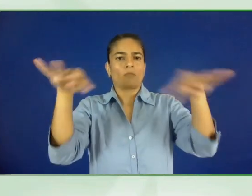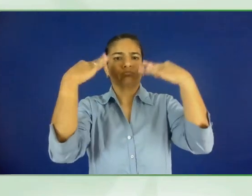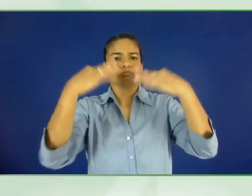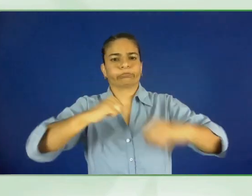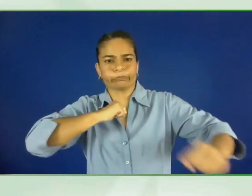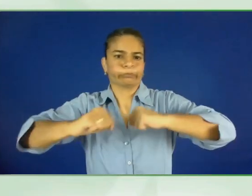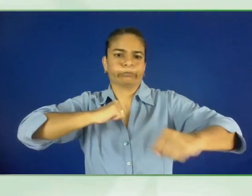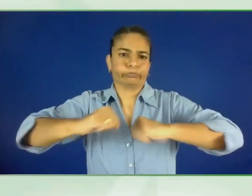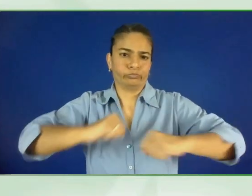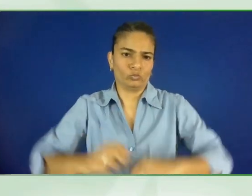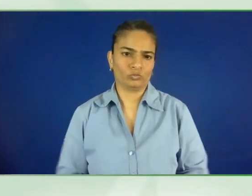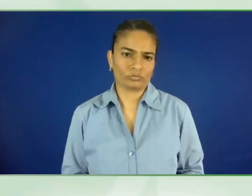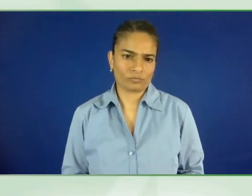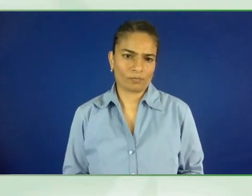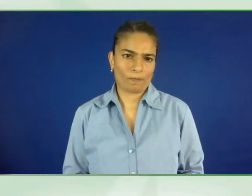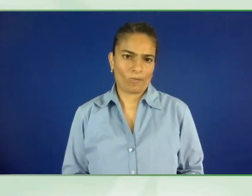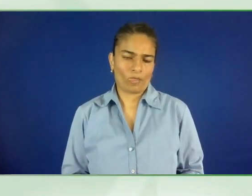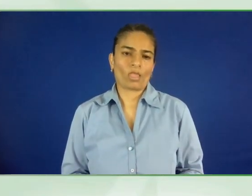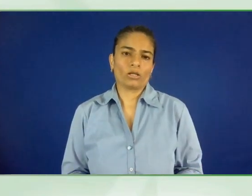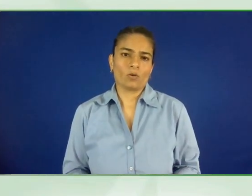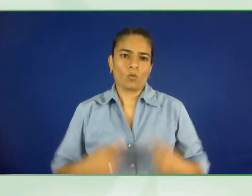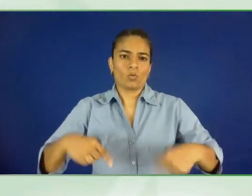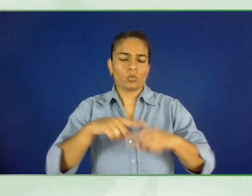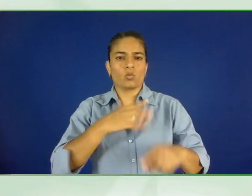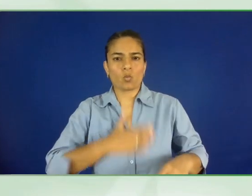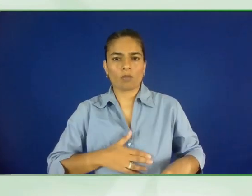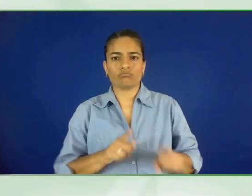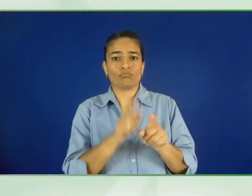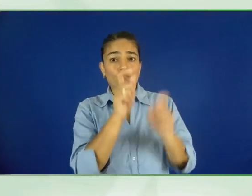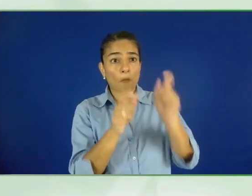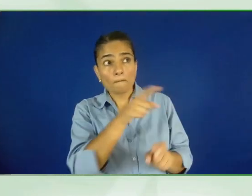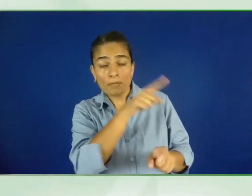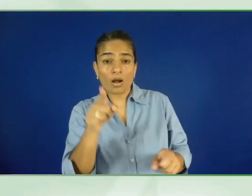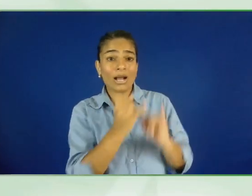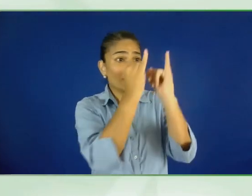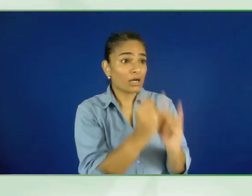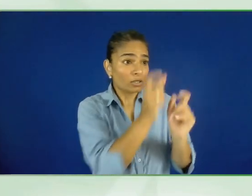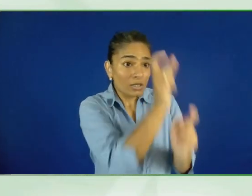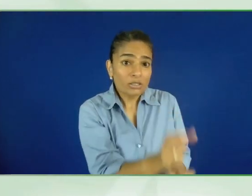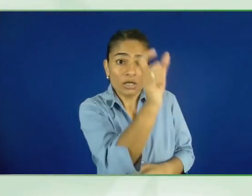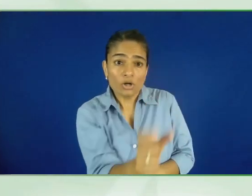and connecting with other people. You must connect with the individuals first, is my point here. You meet people, find